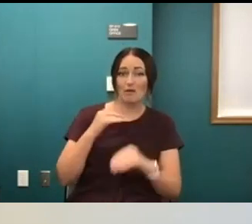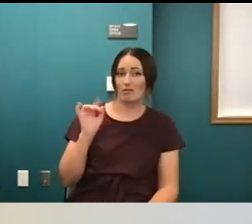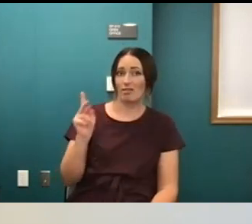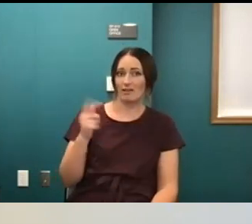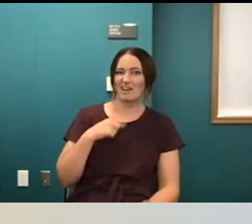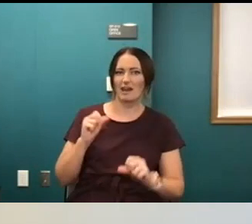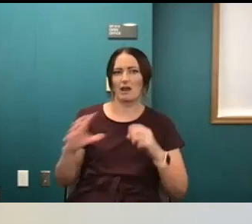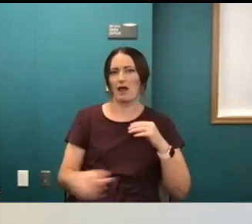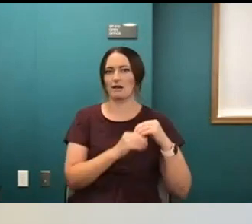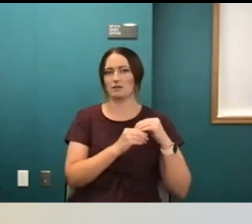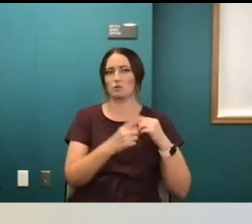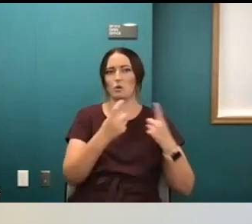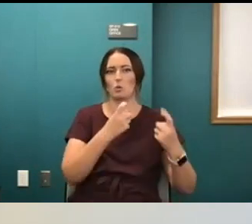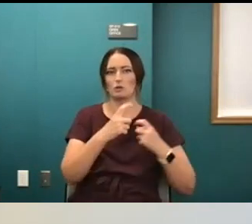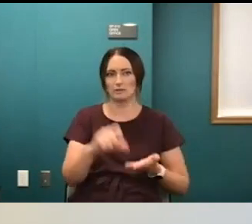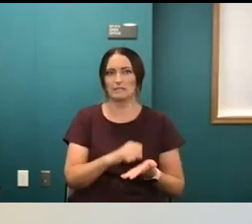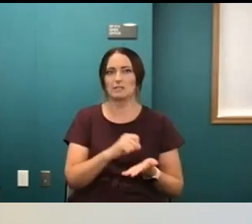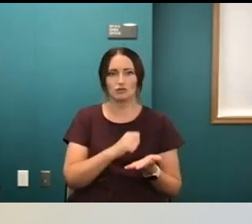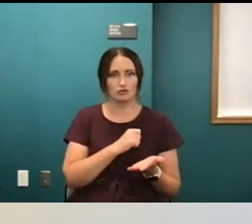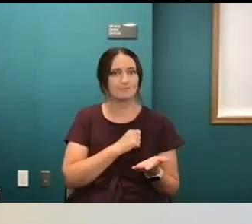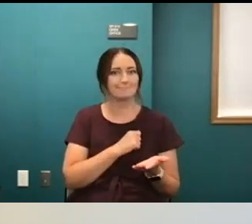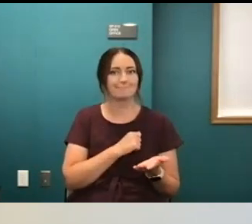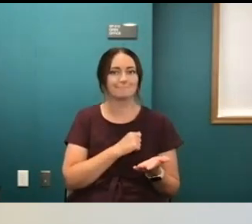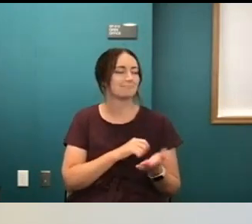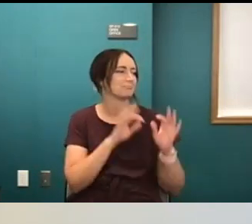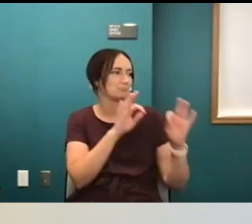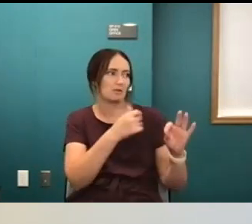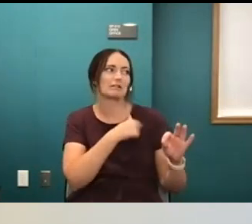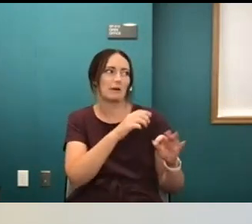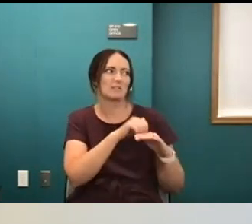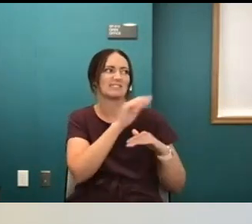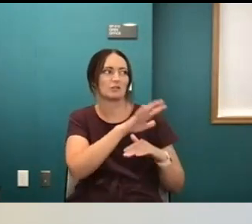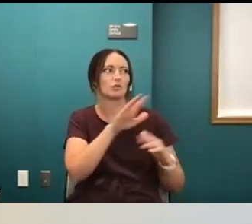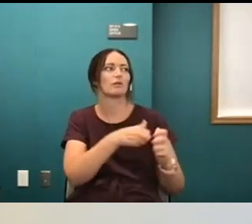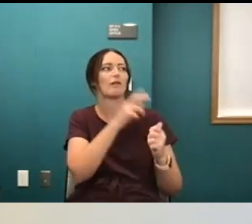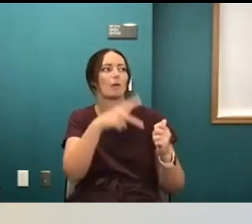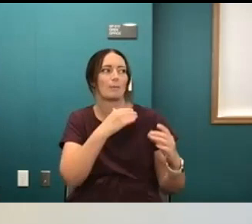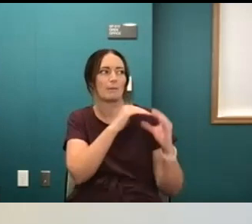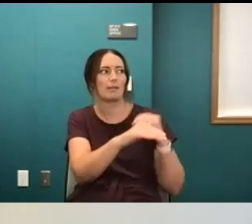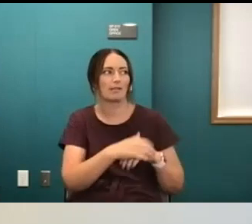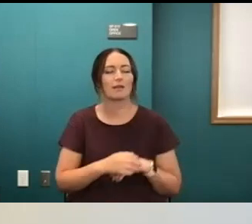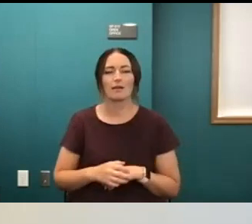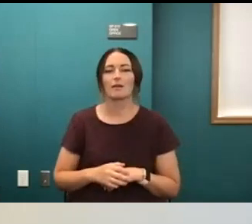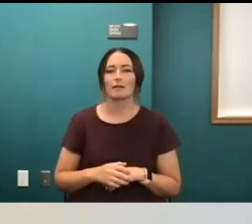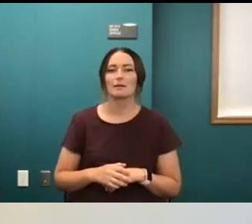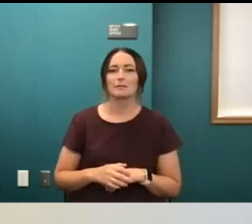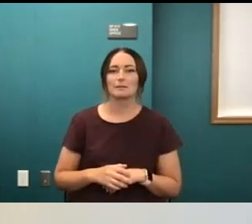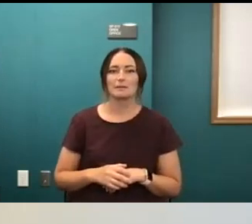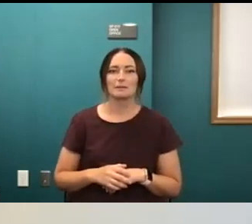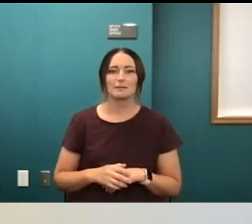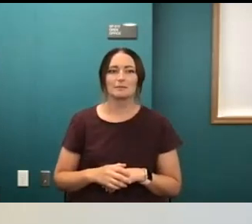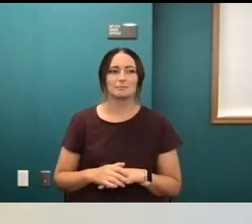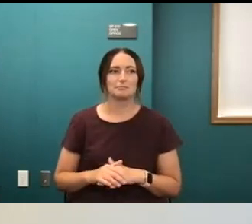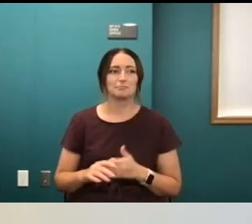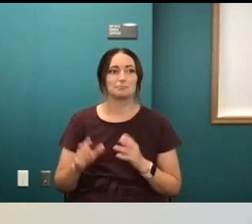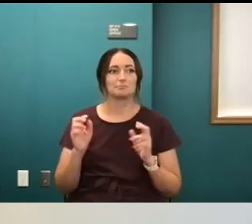it to our questions page. That'd be great. Absolutely. I'll send you a follow-up email. Great. All right.